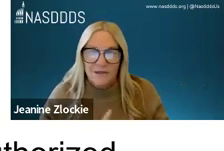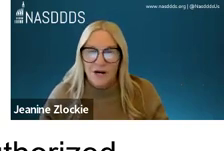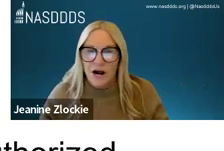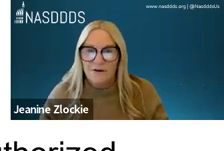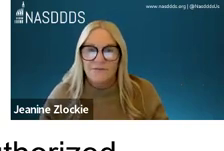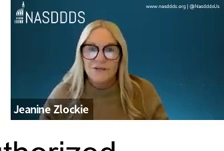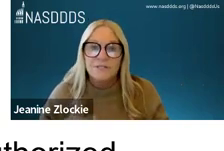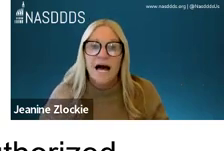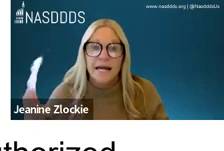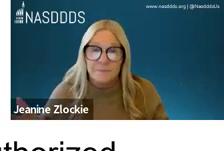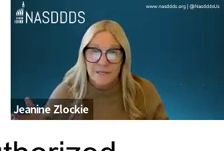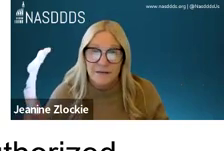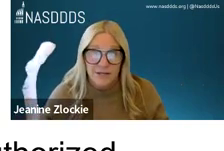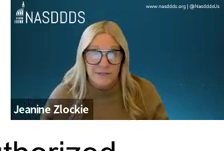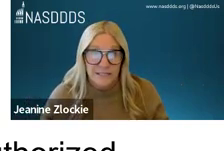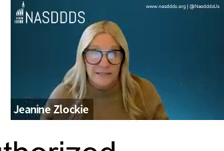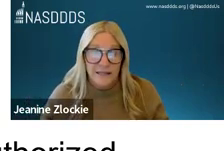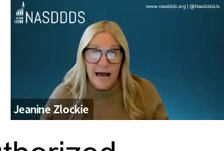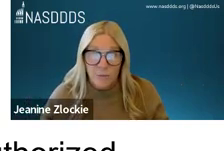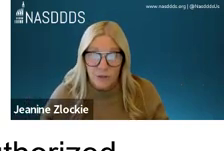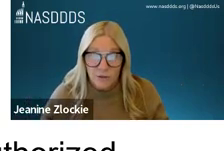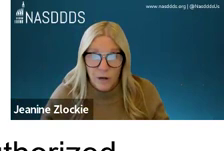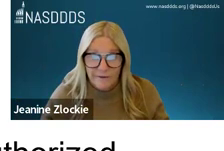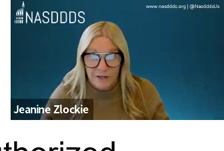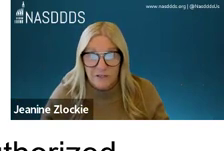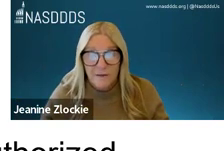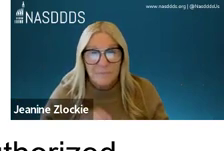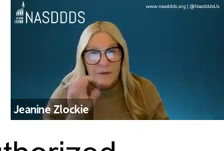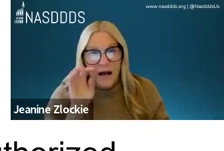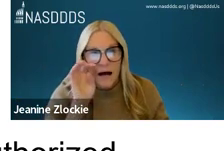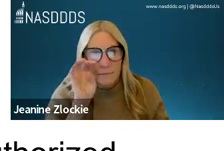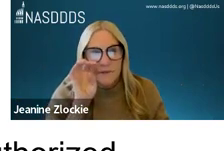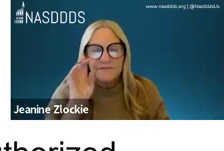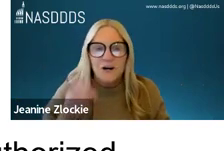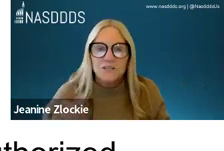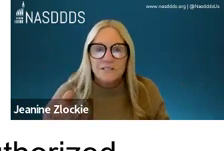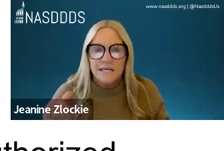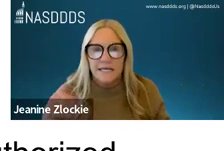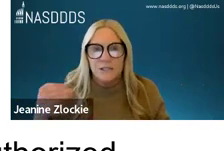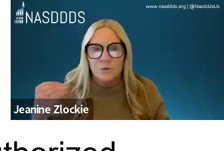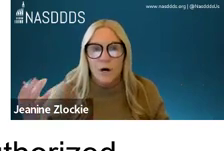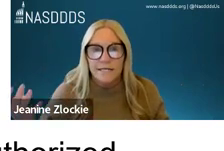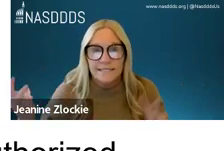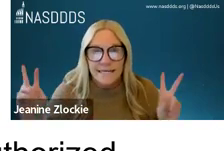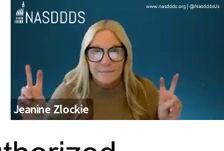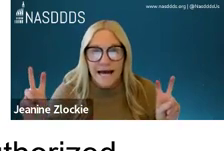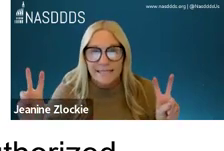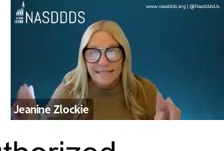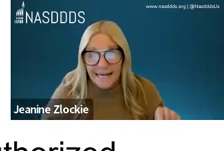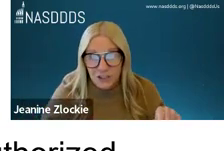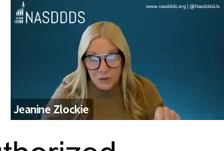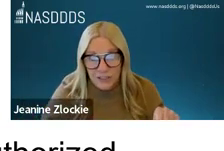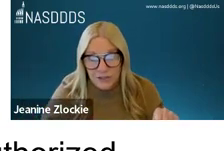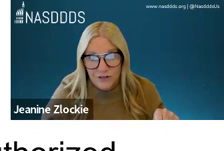There are a few types of services allowable in waivers. The first is what is deemed